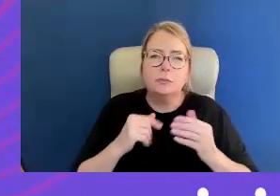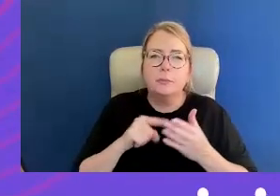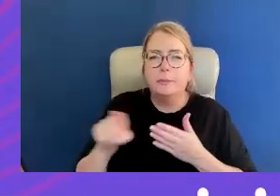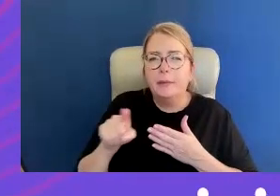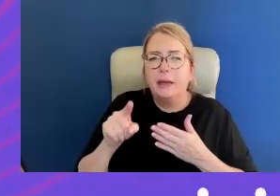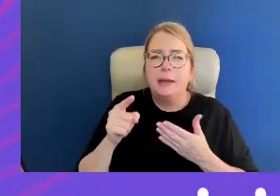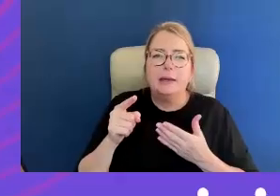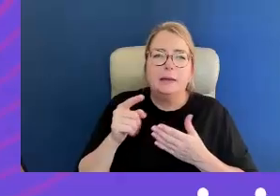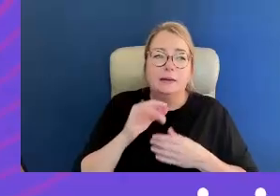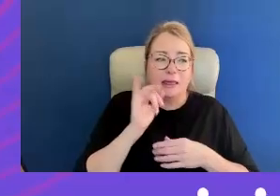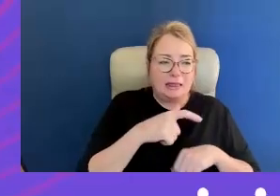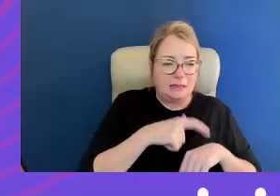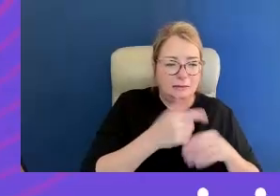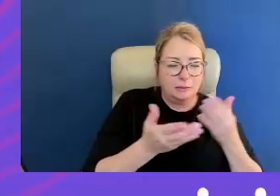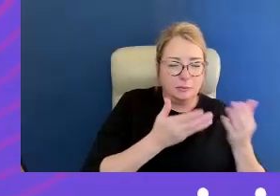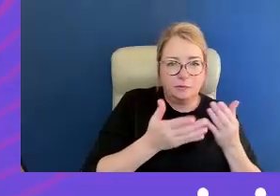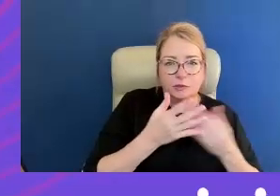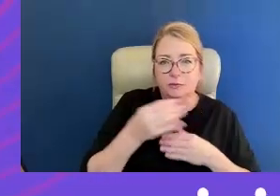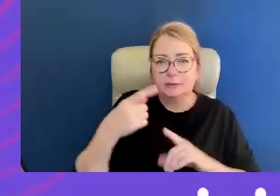monthly employee payroll deduction.